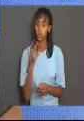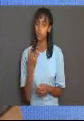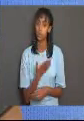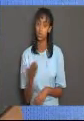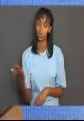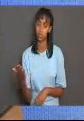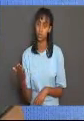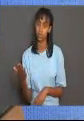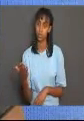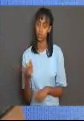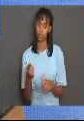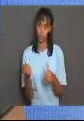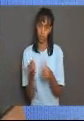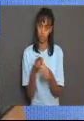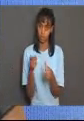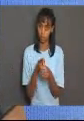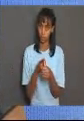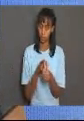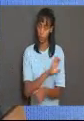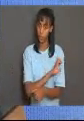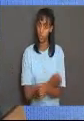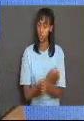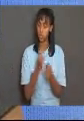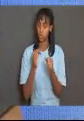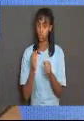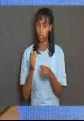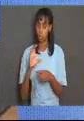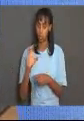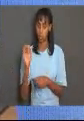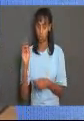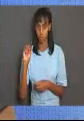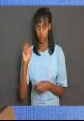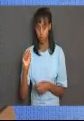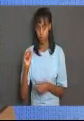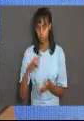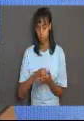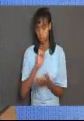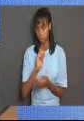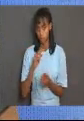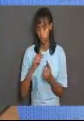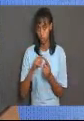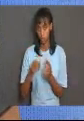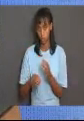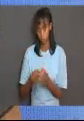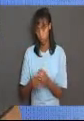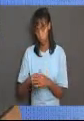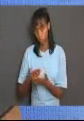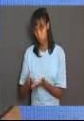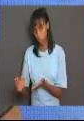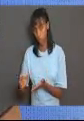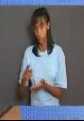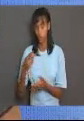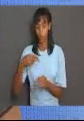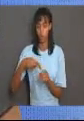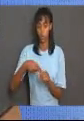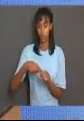things. Firstly, energy conservation, that is, to reduce the amount of fossil